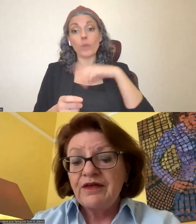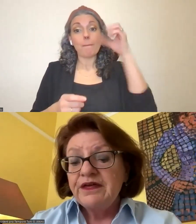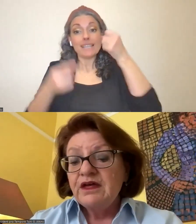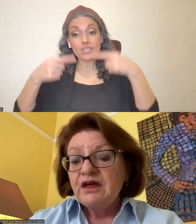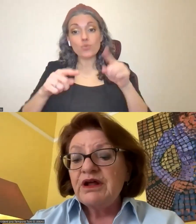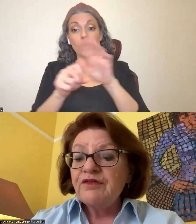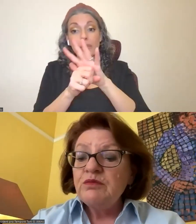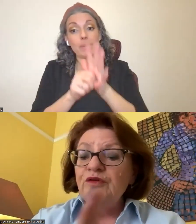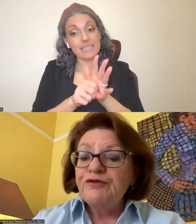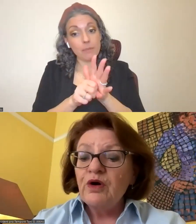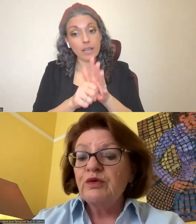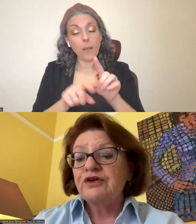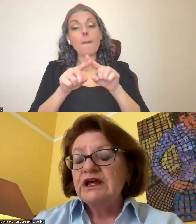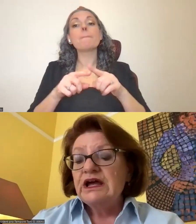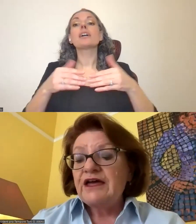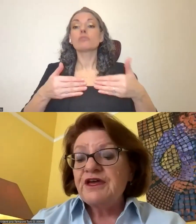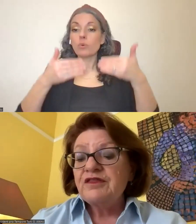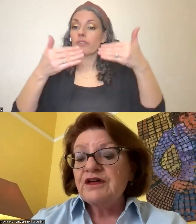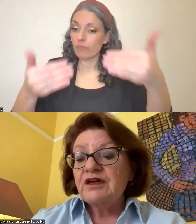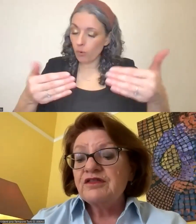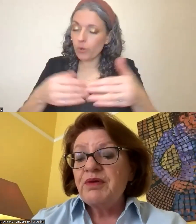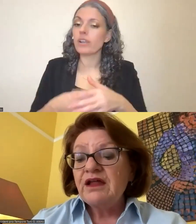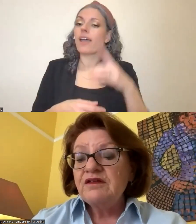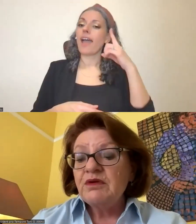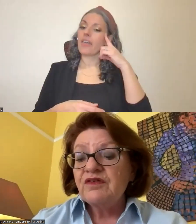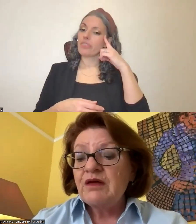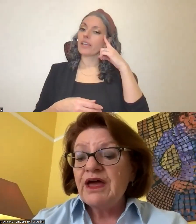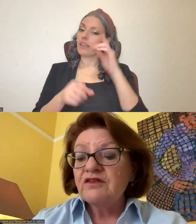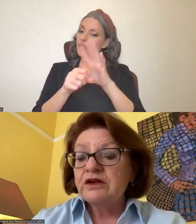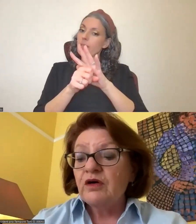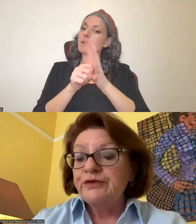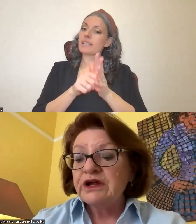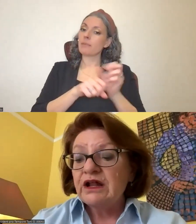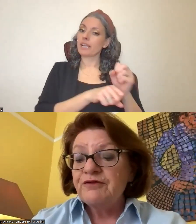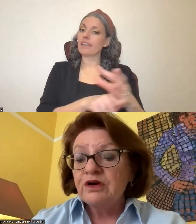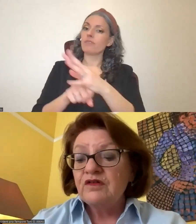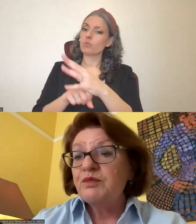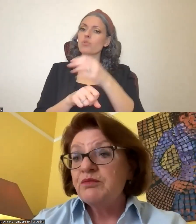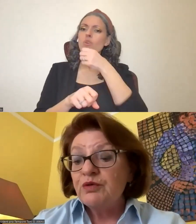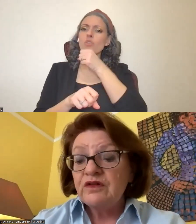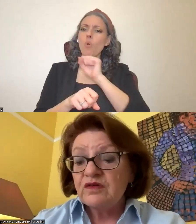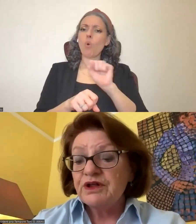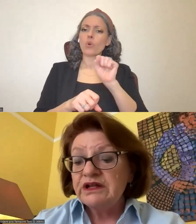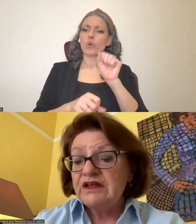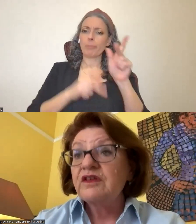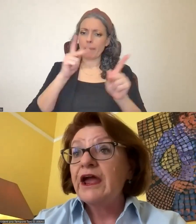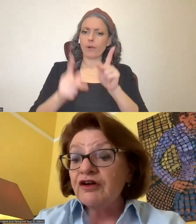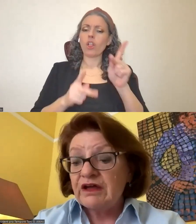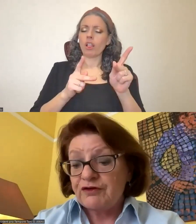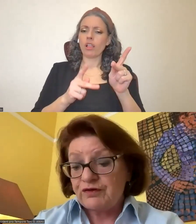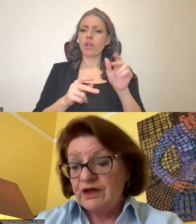pandemic. But as we move forward, I think the pandemic's impact on our older Californians, people with